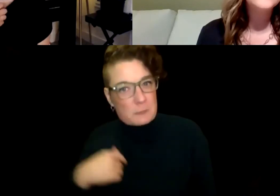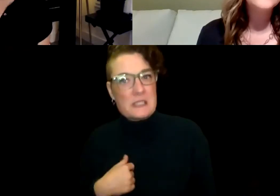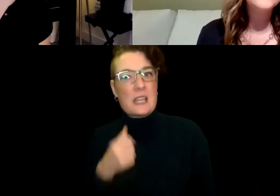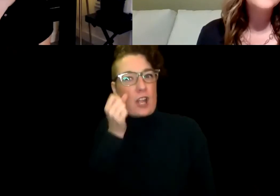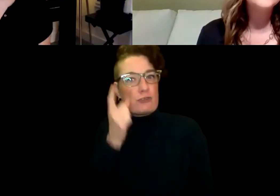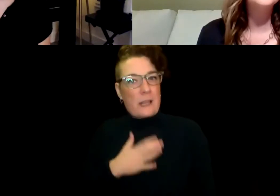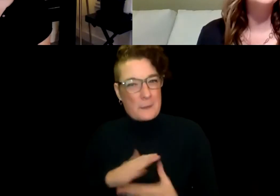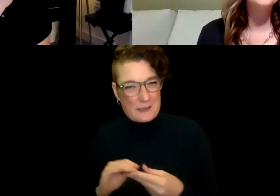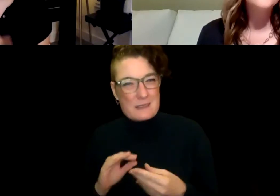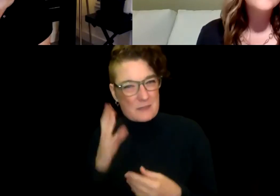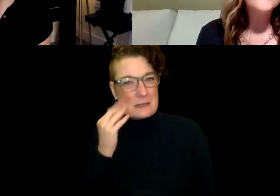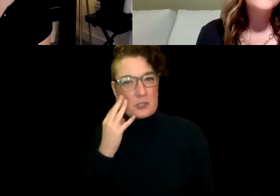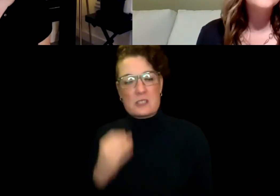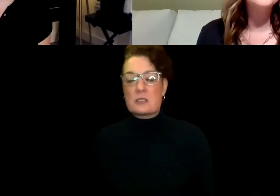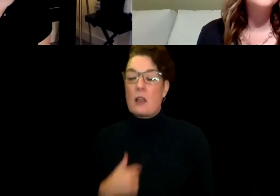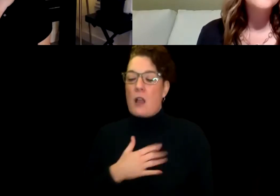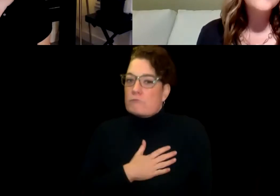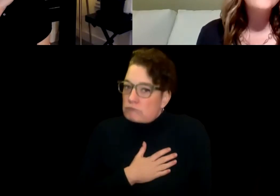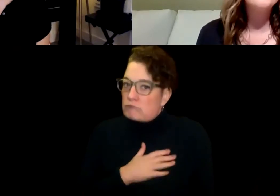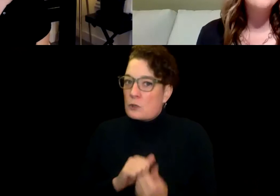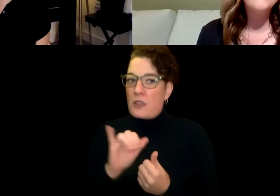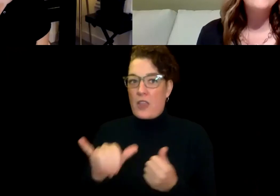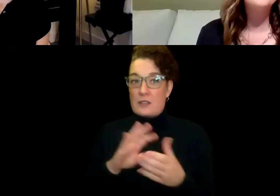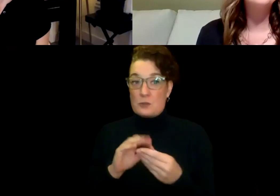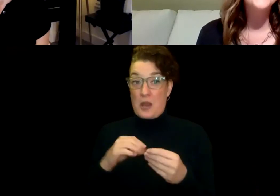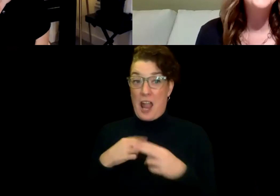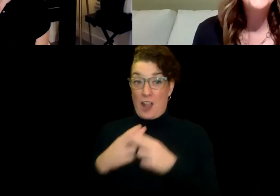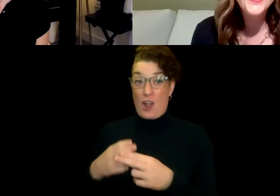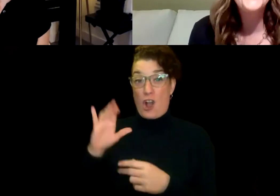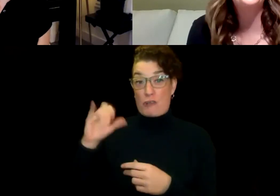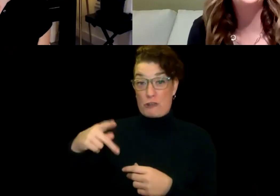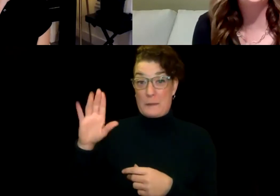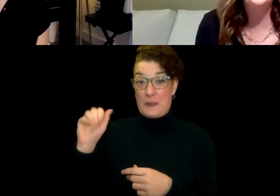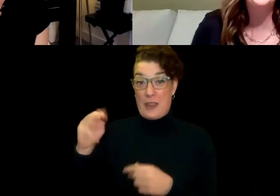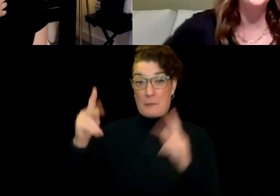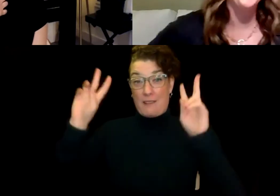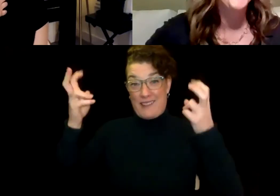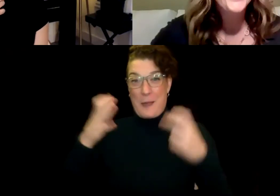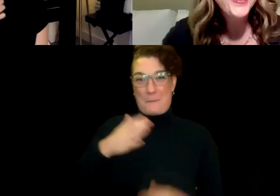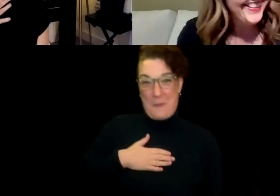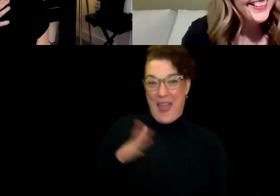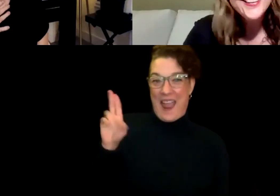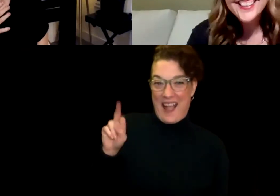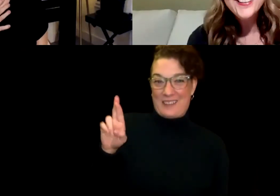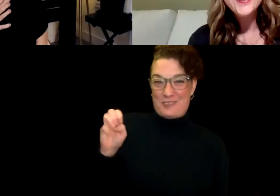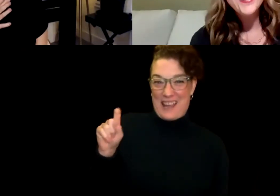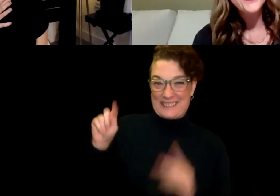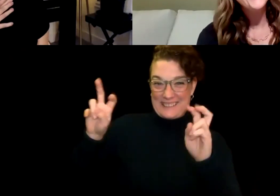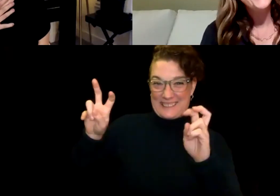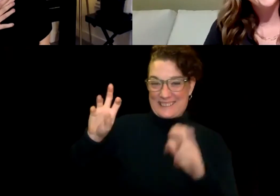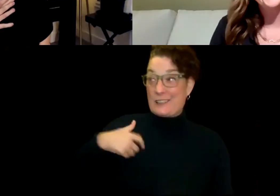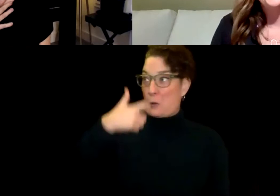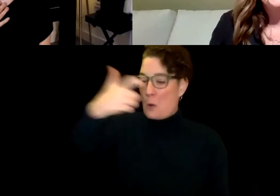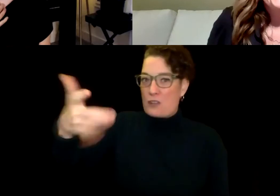so strongly to that film. I call Crip Camp my unrest, in the sense of like, it's what it changed my life, like watching